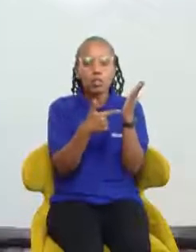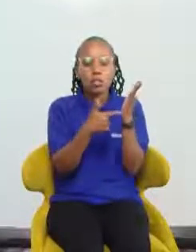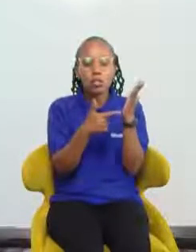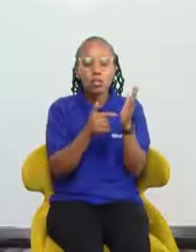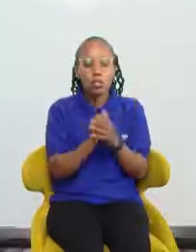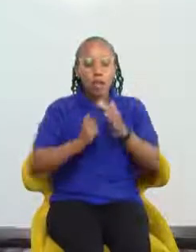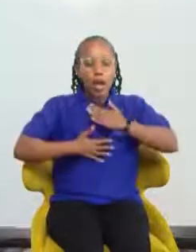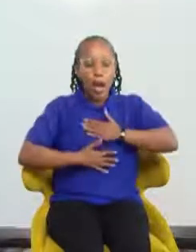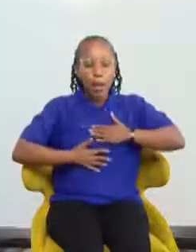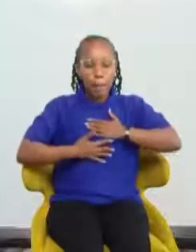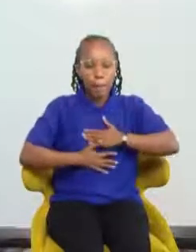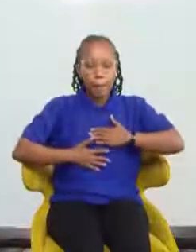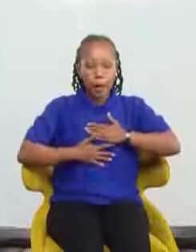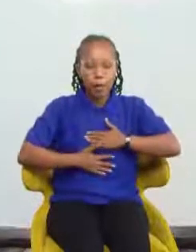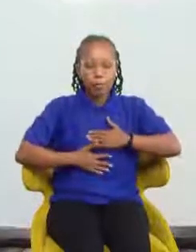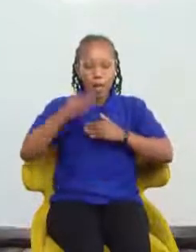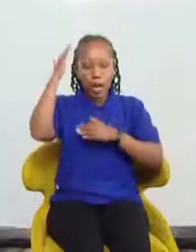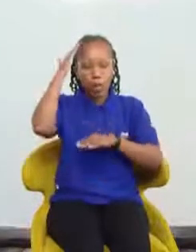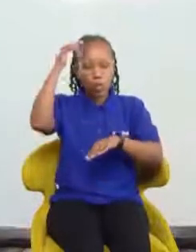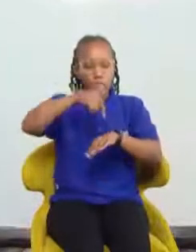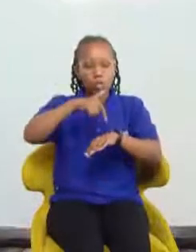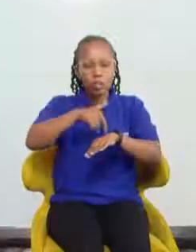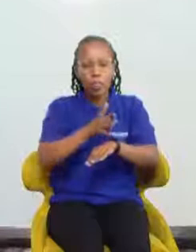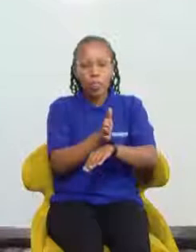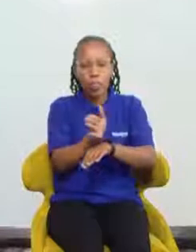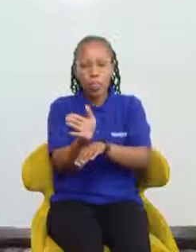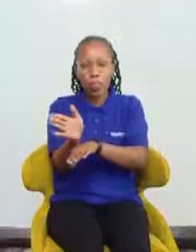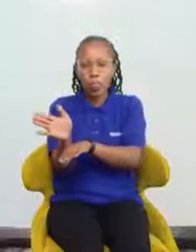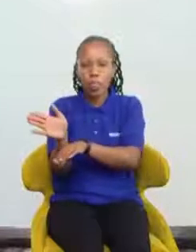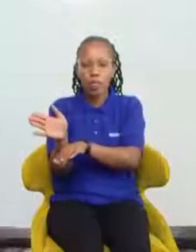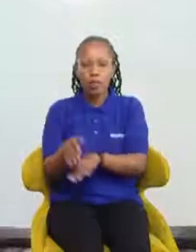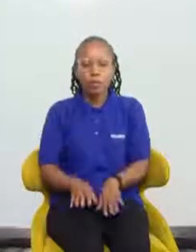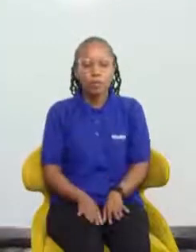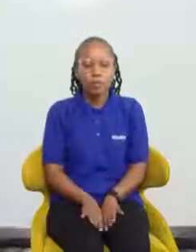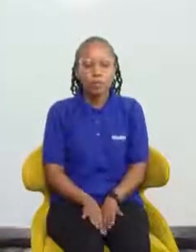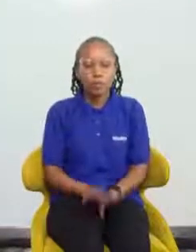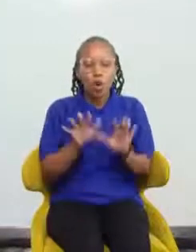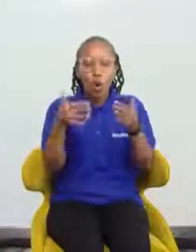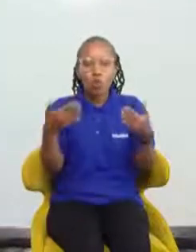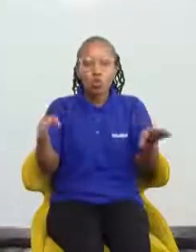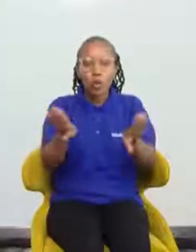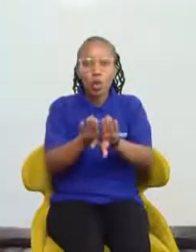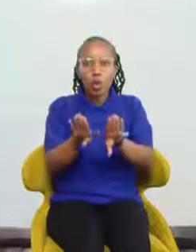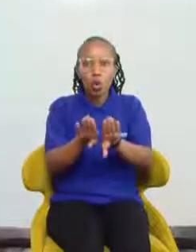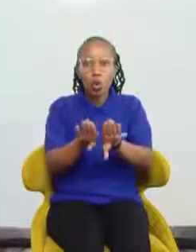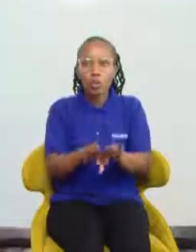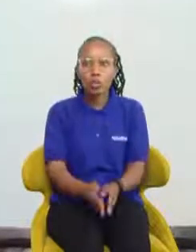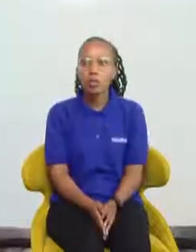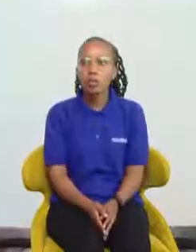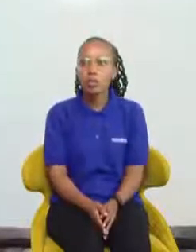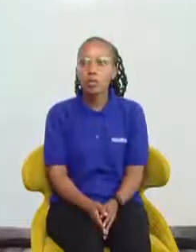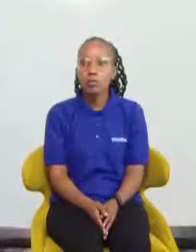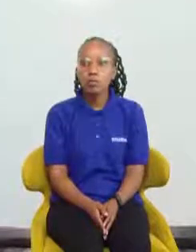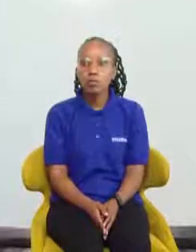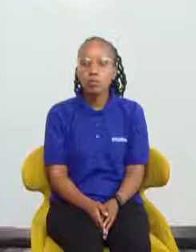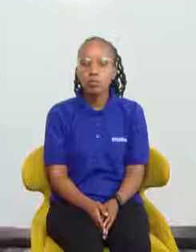I appreciate everyone up here. I know we're out of time. Do we have time for a couple questions, or do we need to close the session? At this